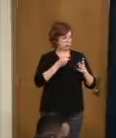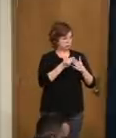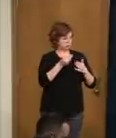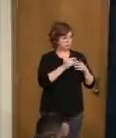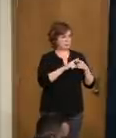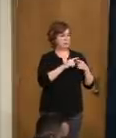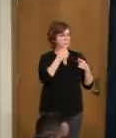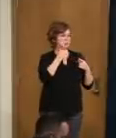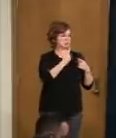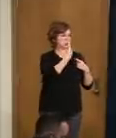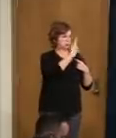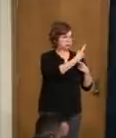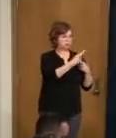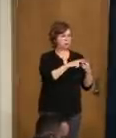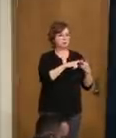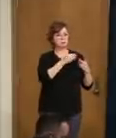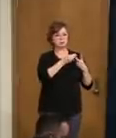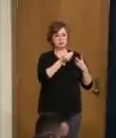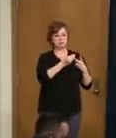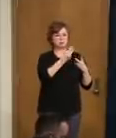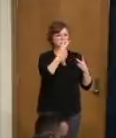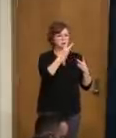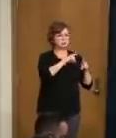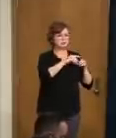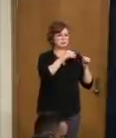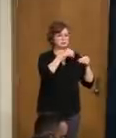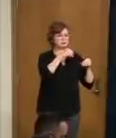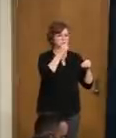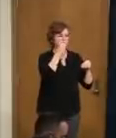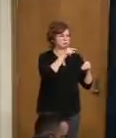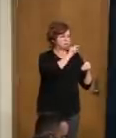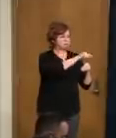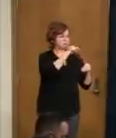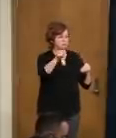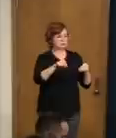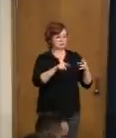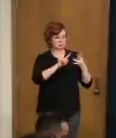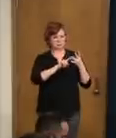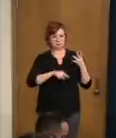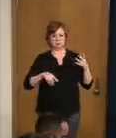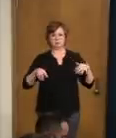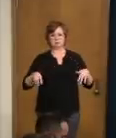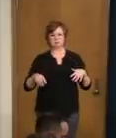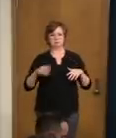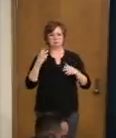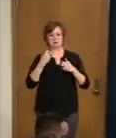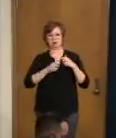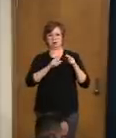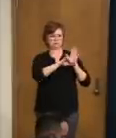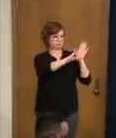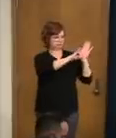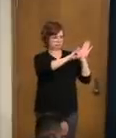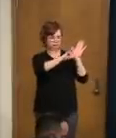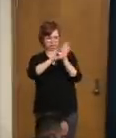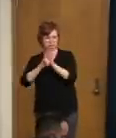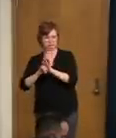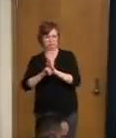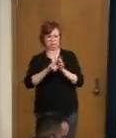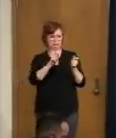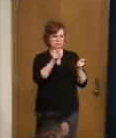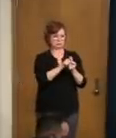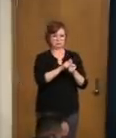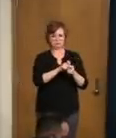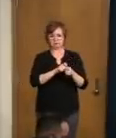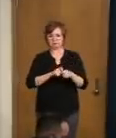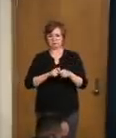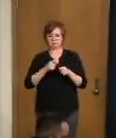a restaurant or 2, and there's no other cases linked to that facility on that date and time, it is very hard to track. So